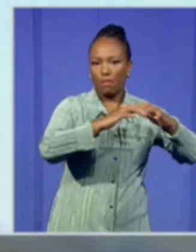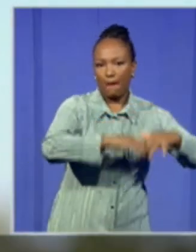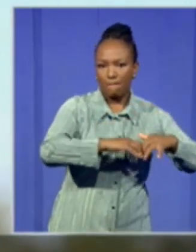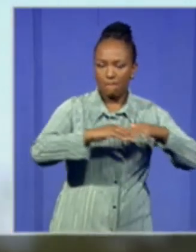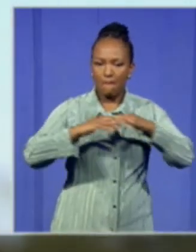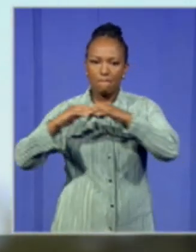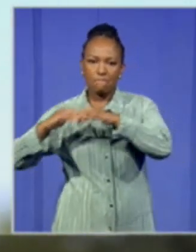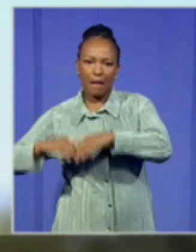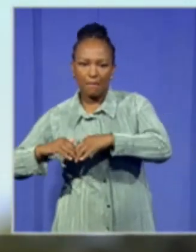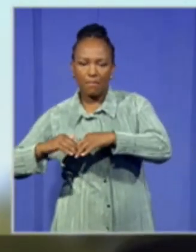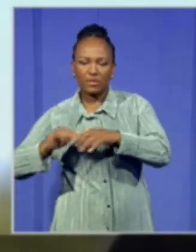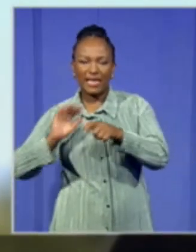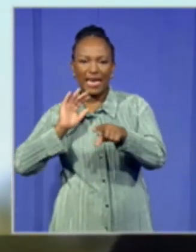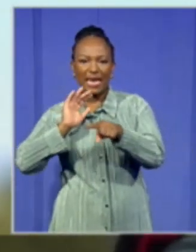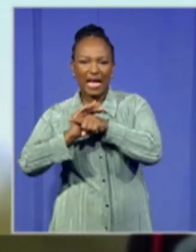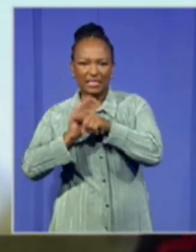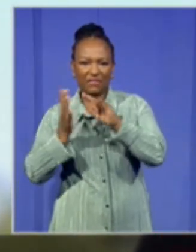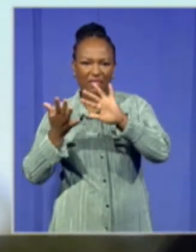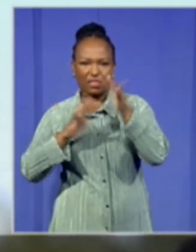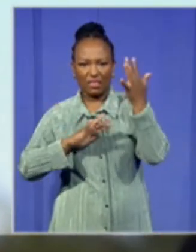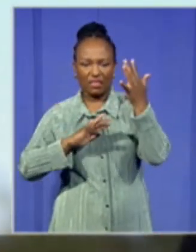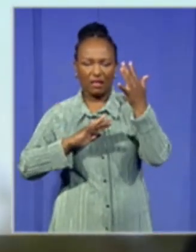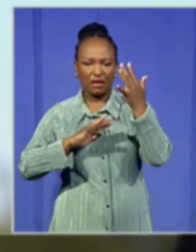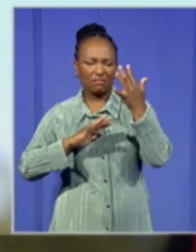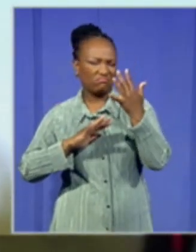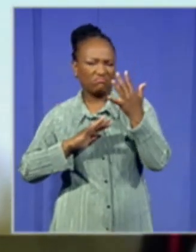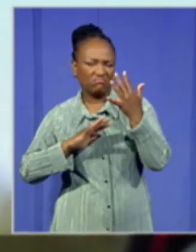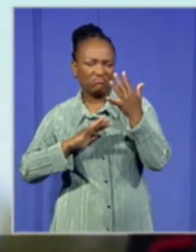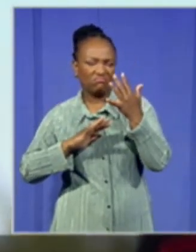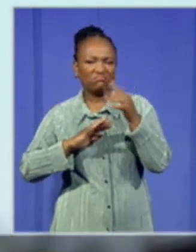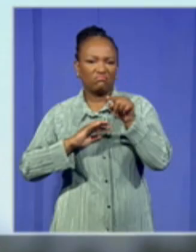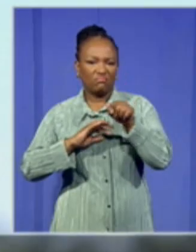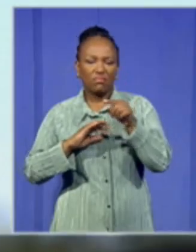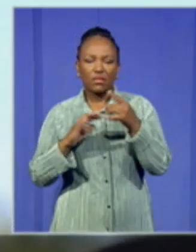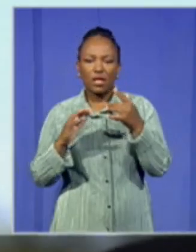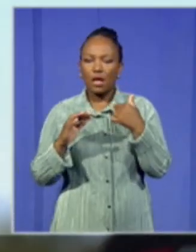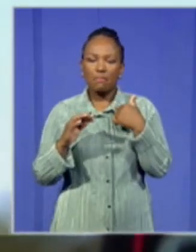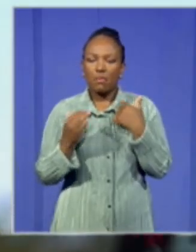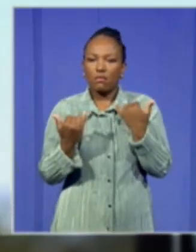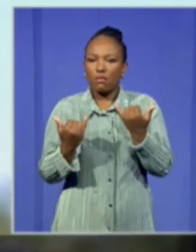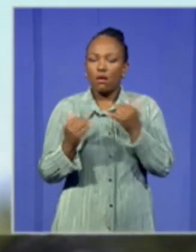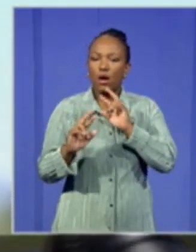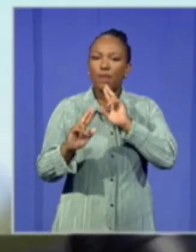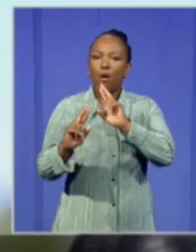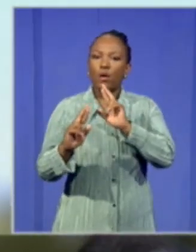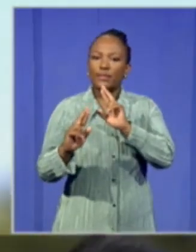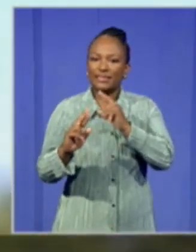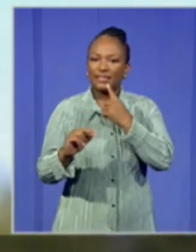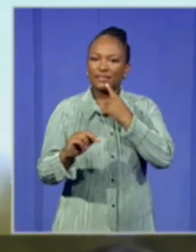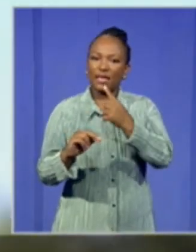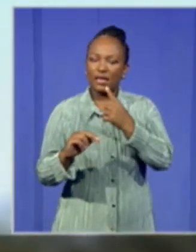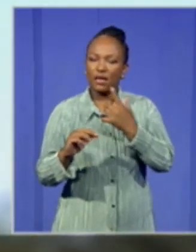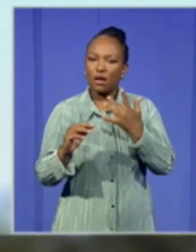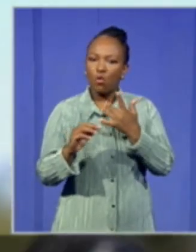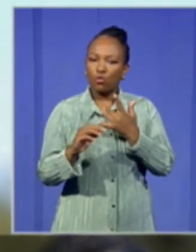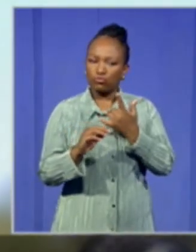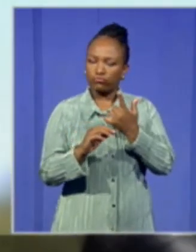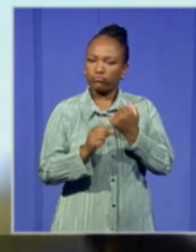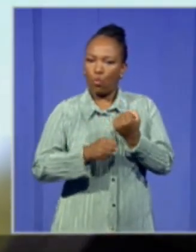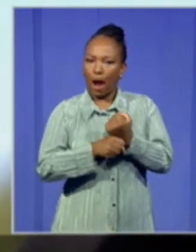produced a negative trend consistently. Rather, we also don't have a report that suggests that reinforcements